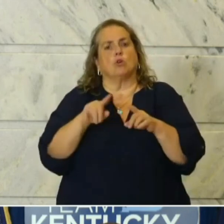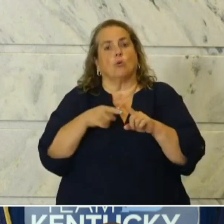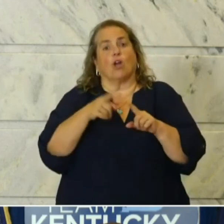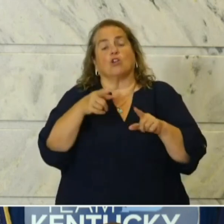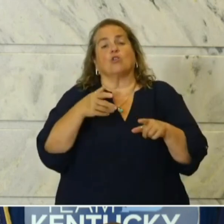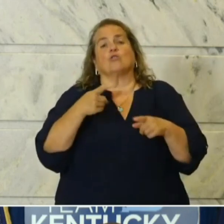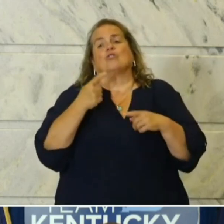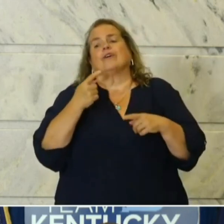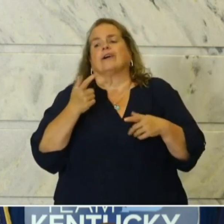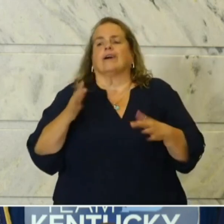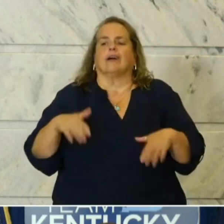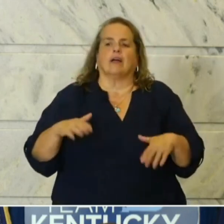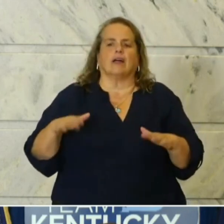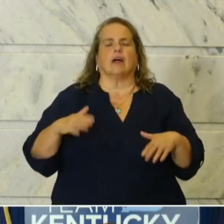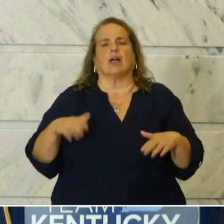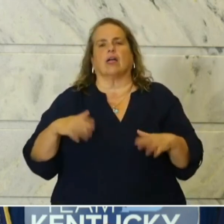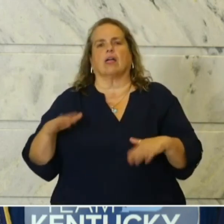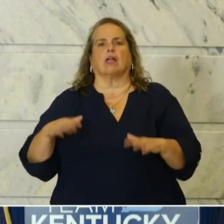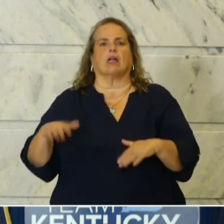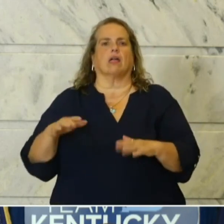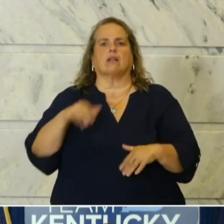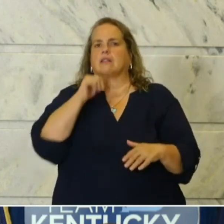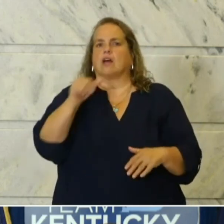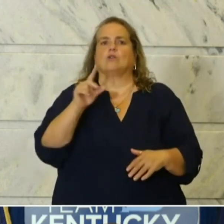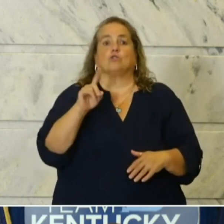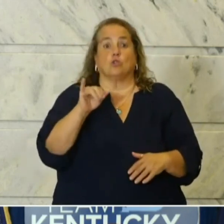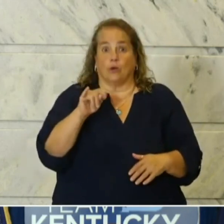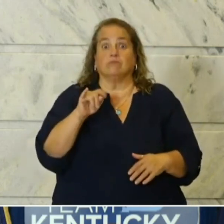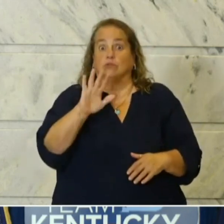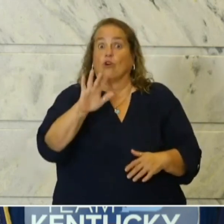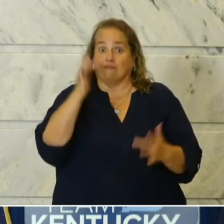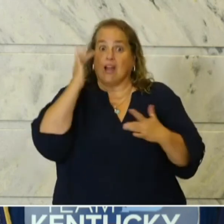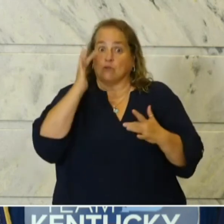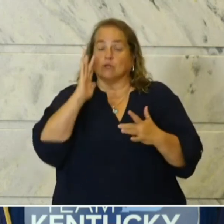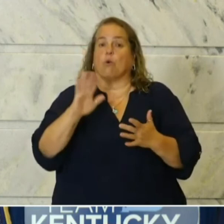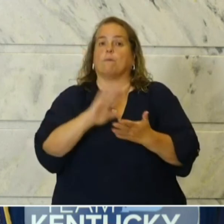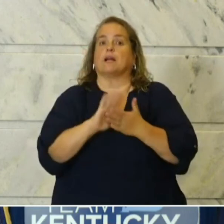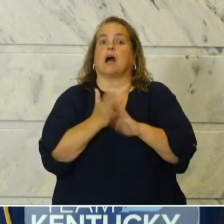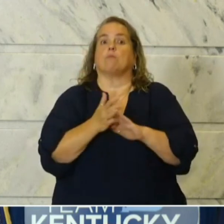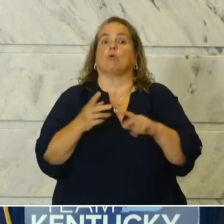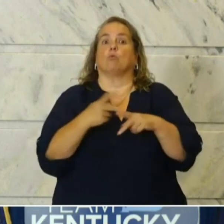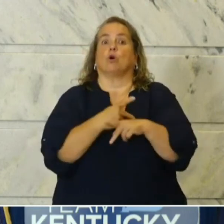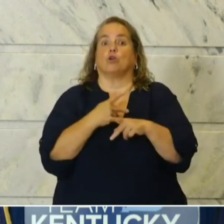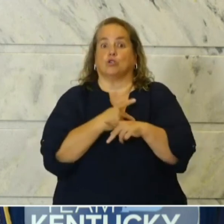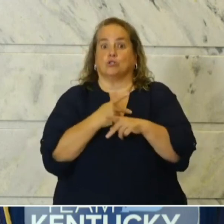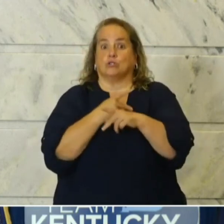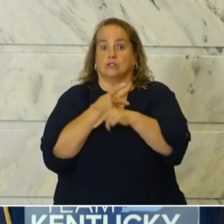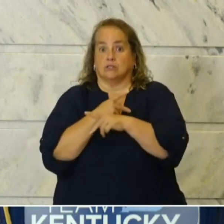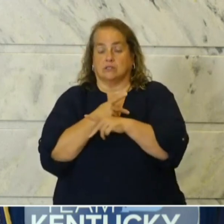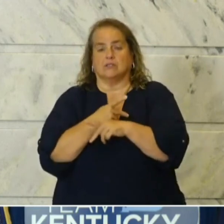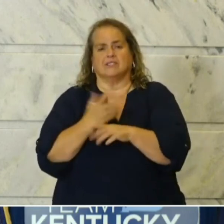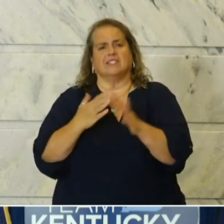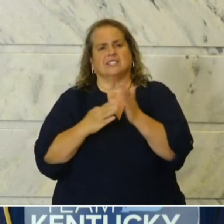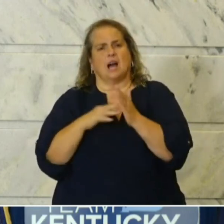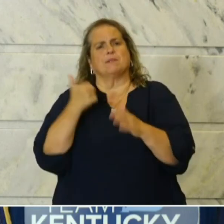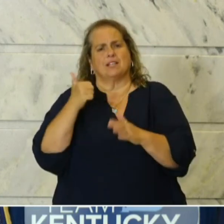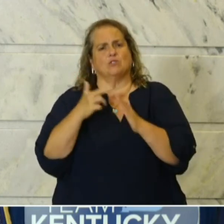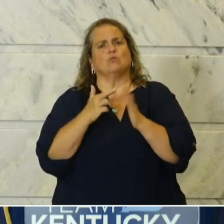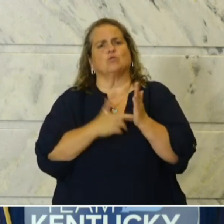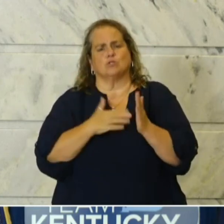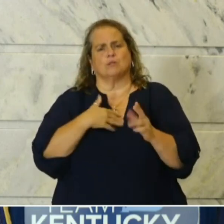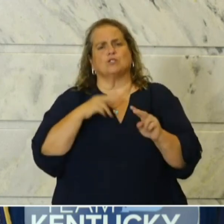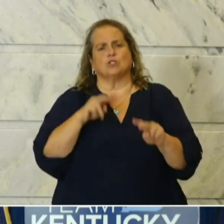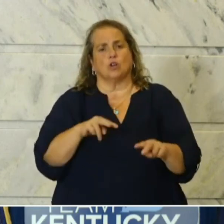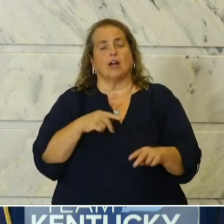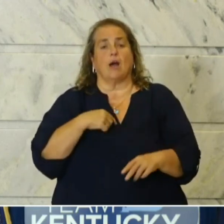of control and unchecked. So please review the top 10 rules. I was actually talking to a